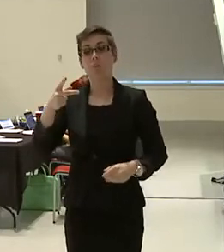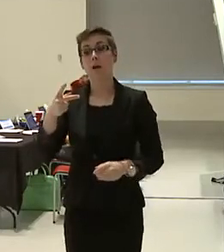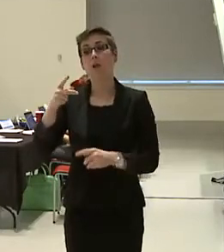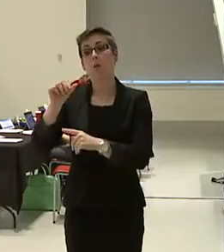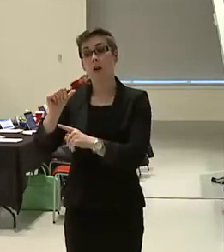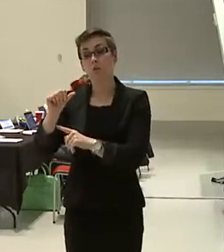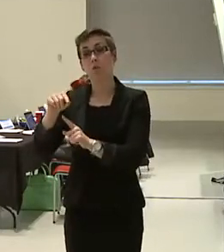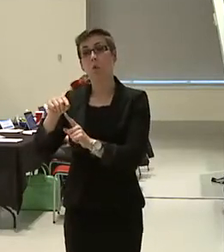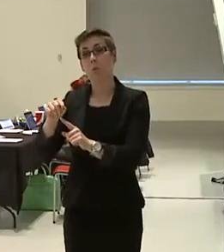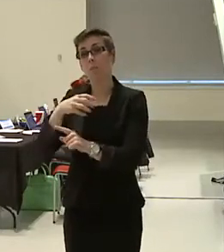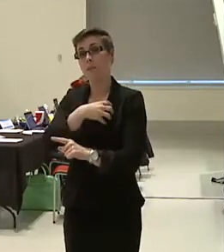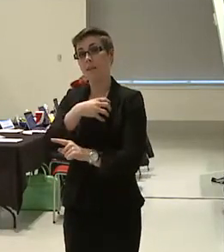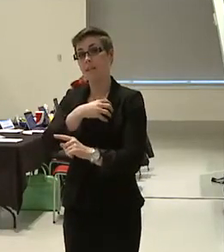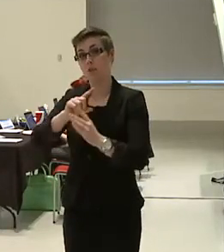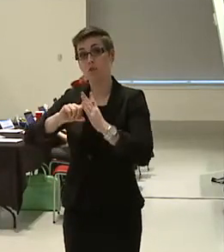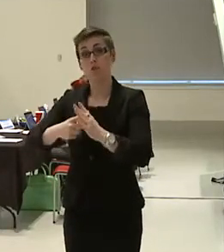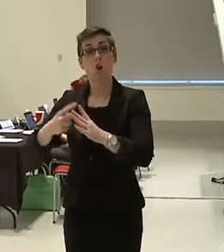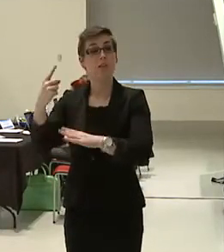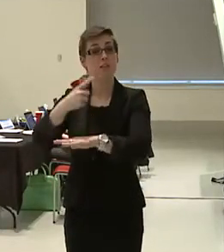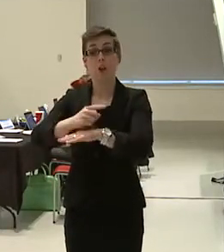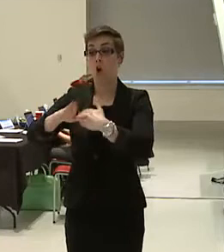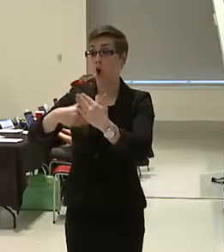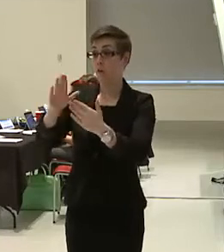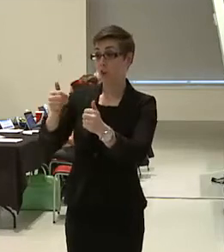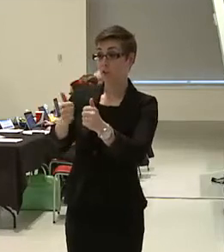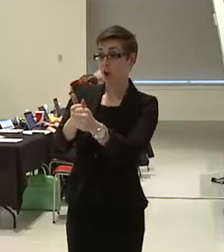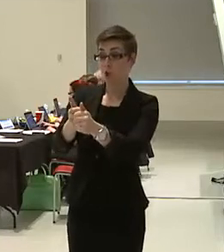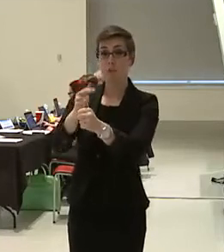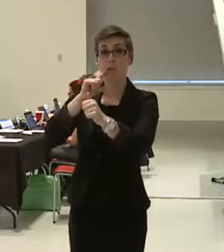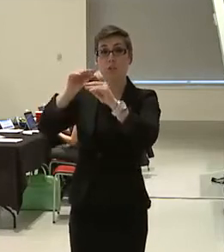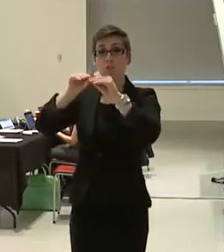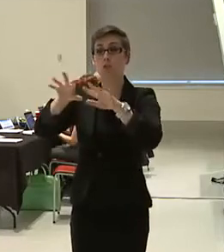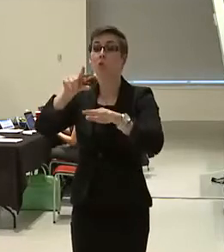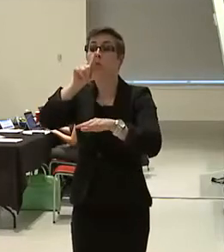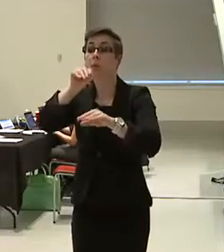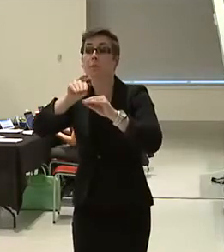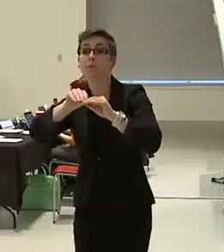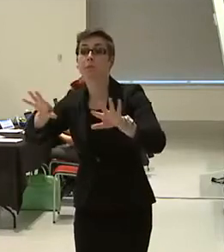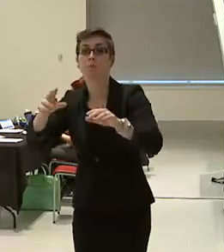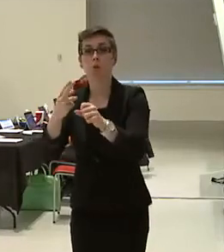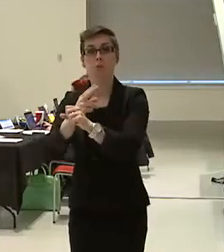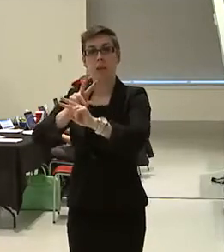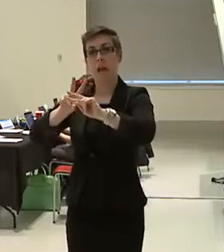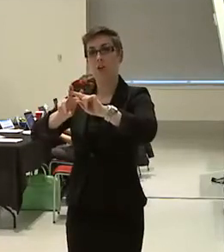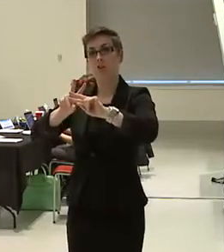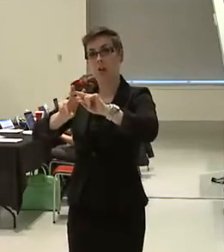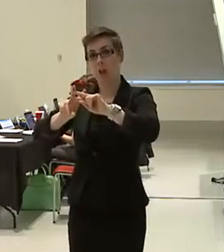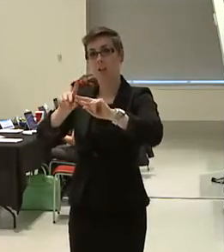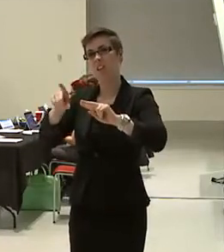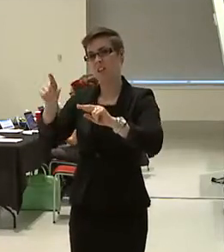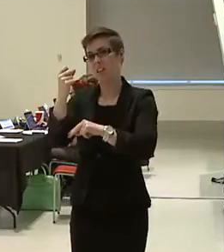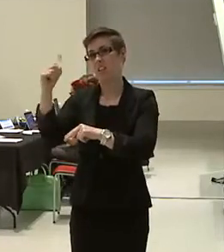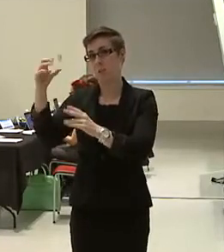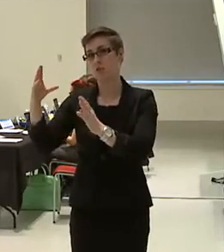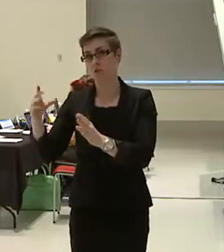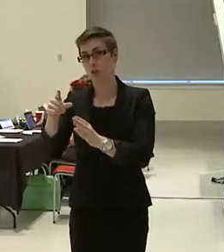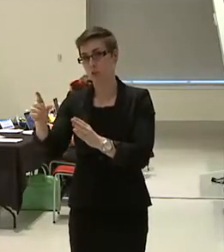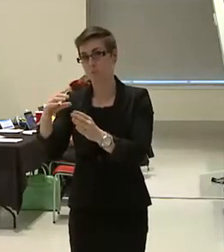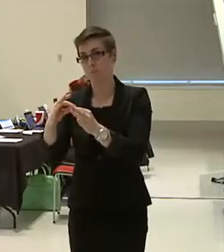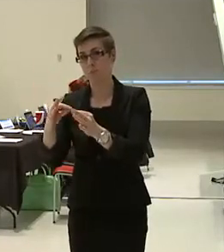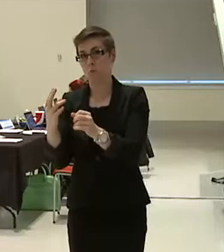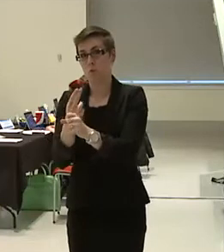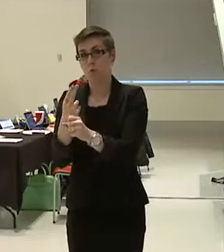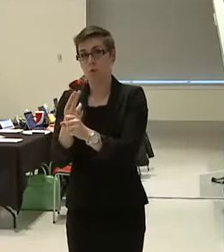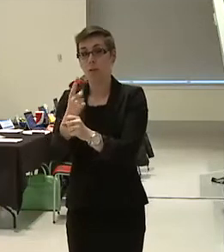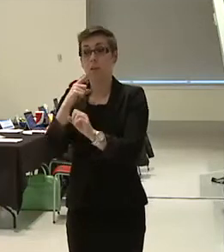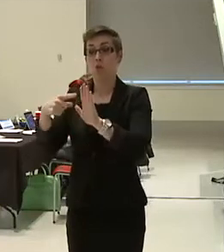a day with a tweet to all their followers that included the hashtag being used by the demonstrators. They indicated that the protest was happening